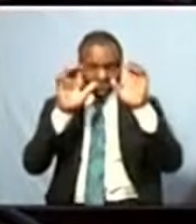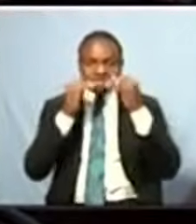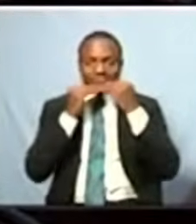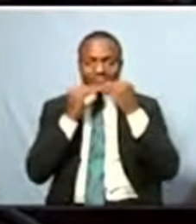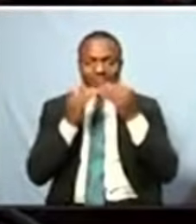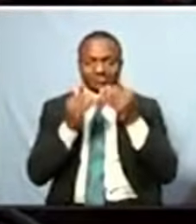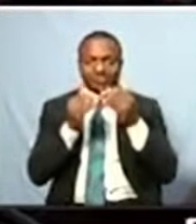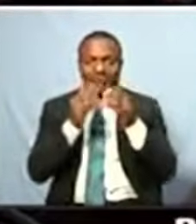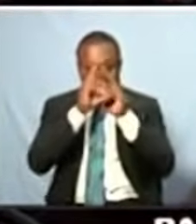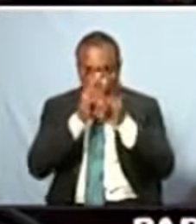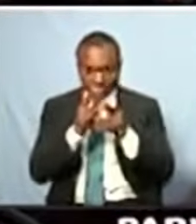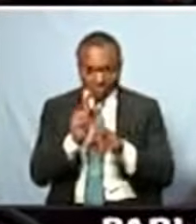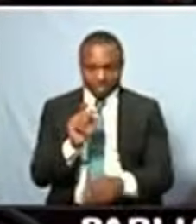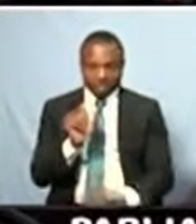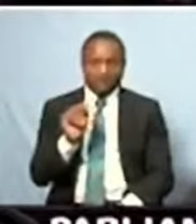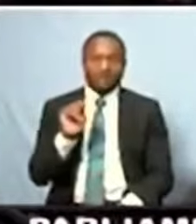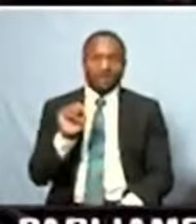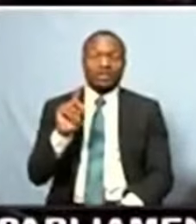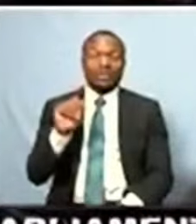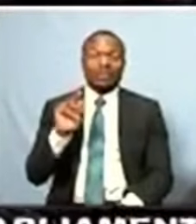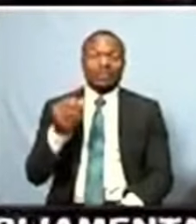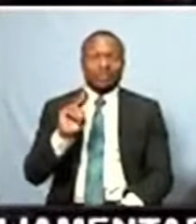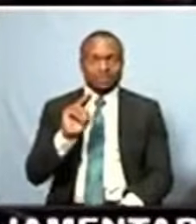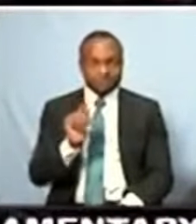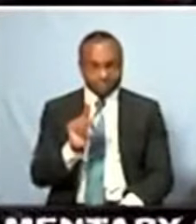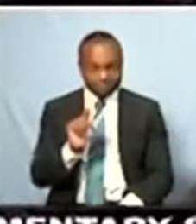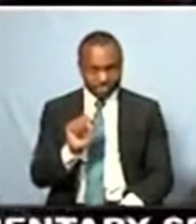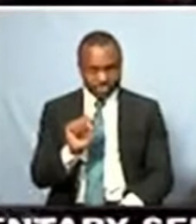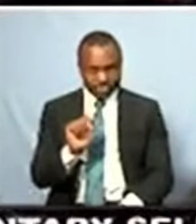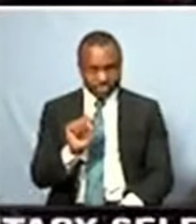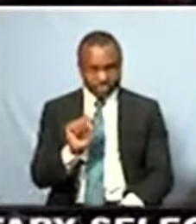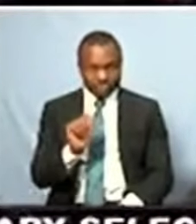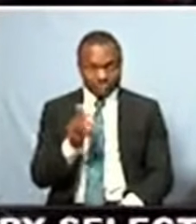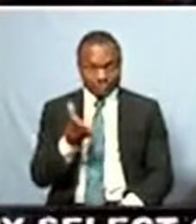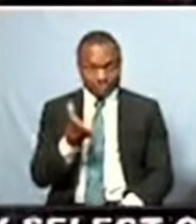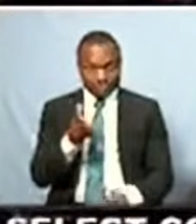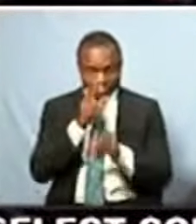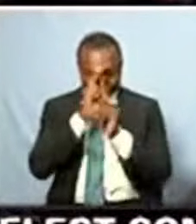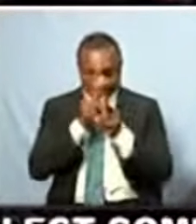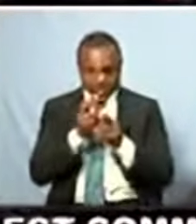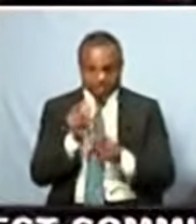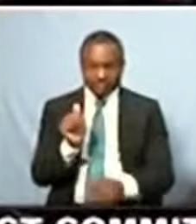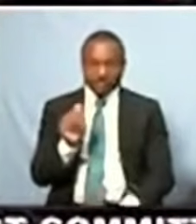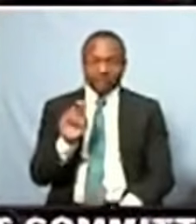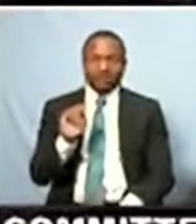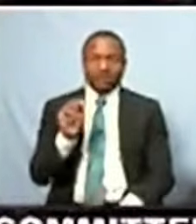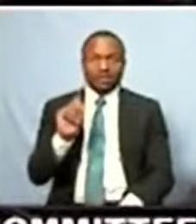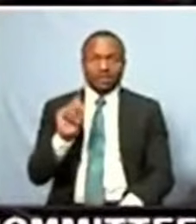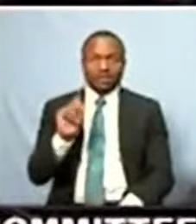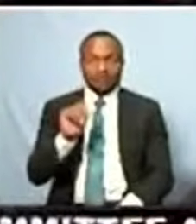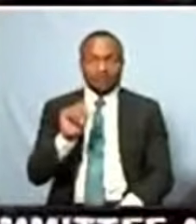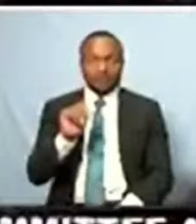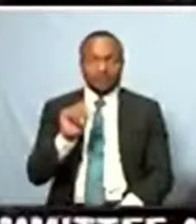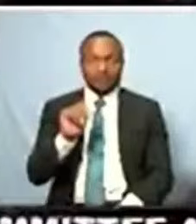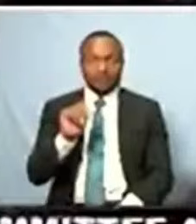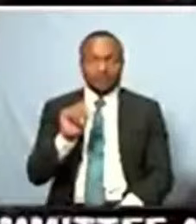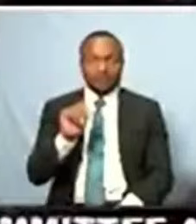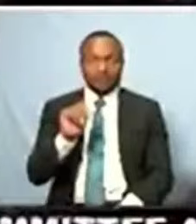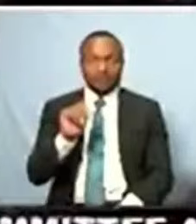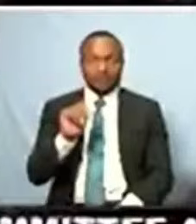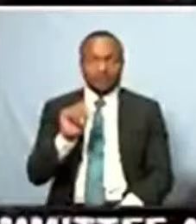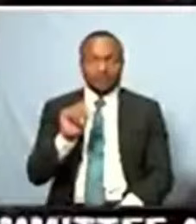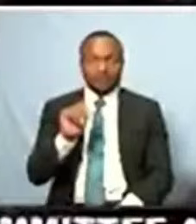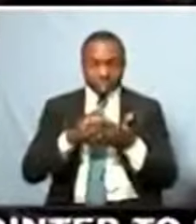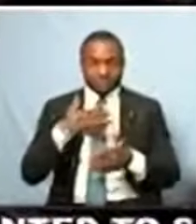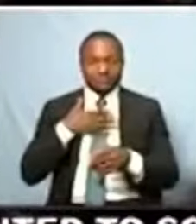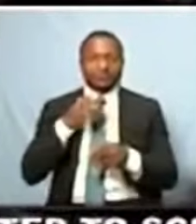Thank you, Honorable Kandafla. Honorable Anakoka, then witness, you can attend to those. Thank you very much, Chair. Witness, my